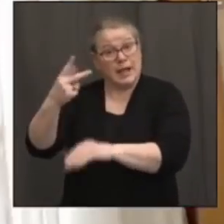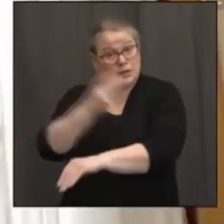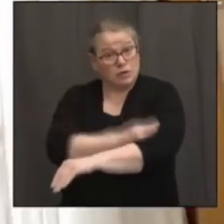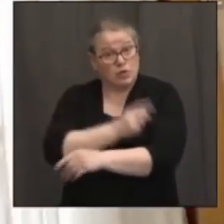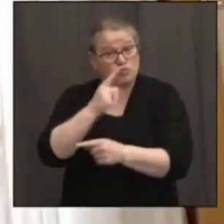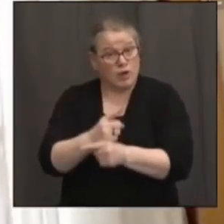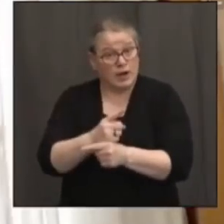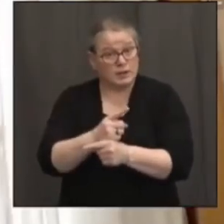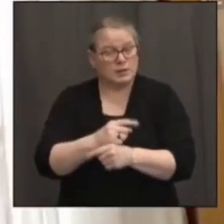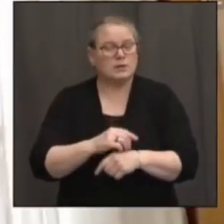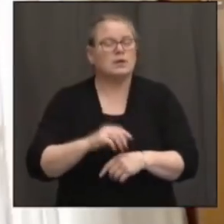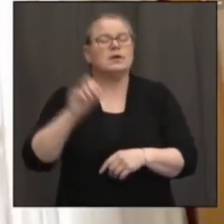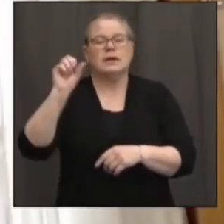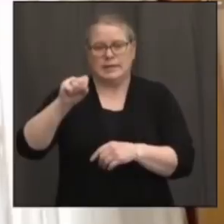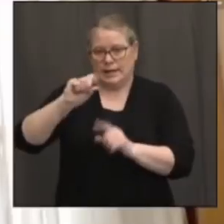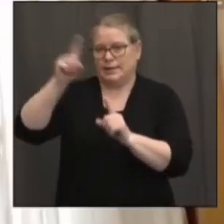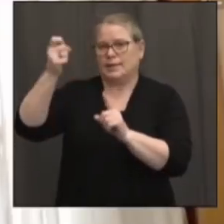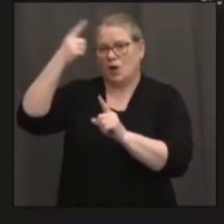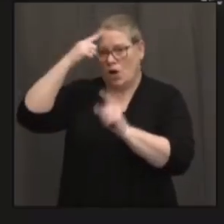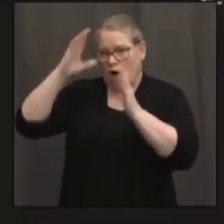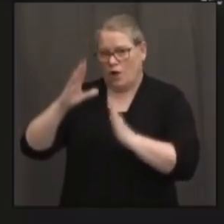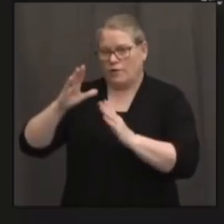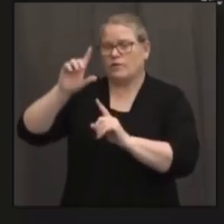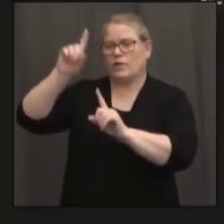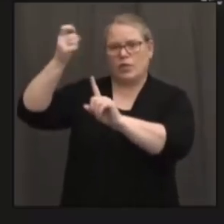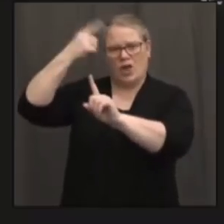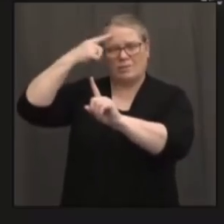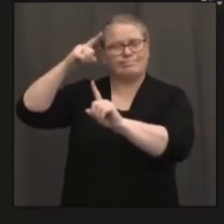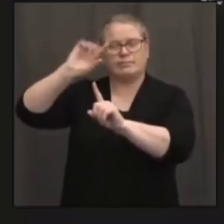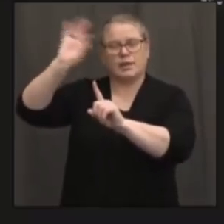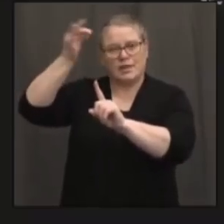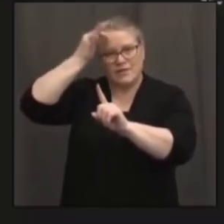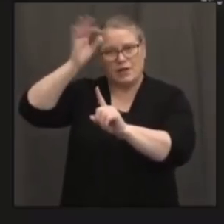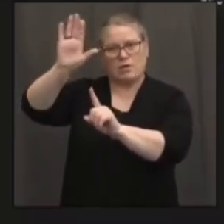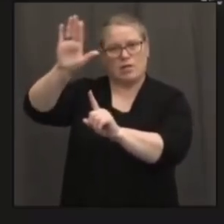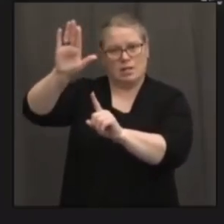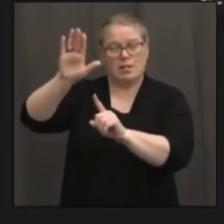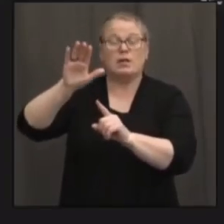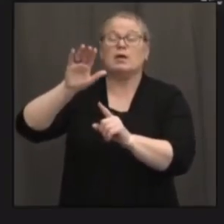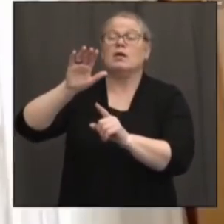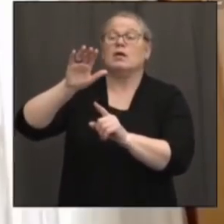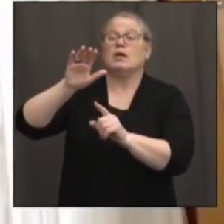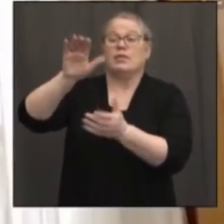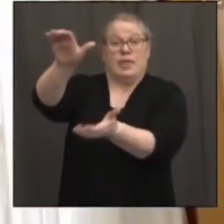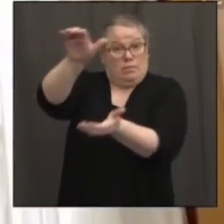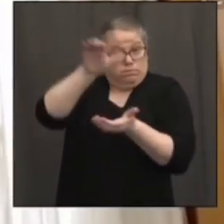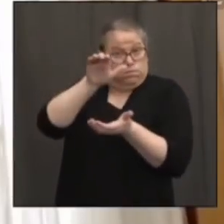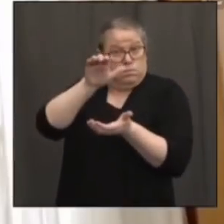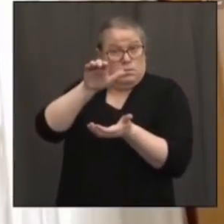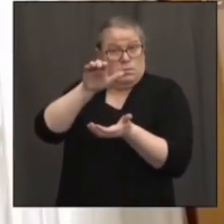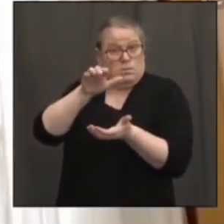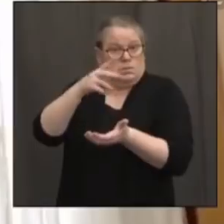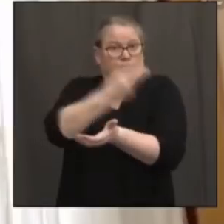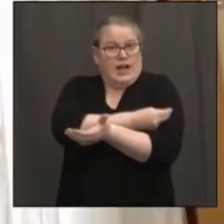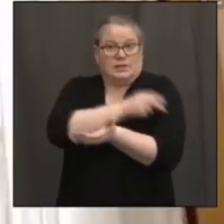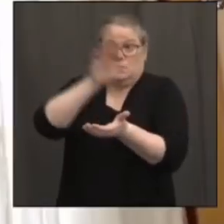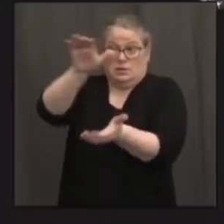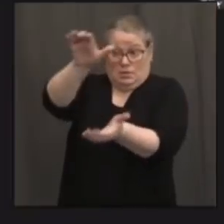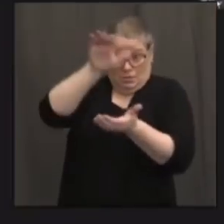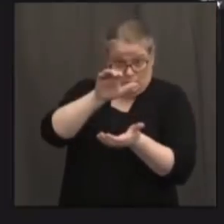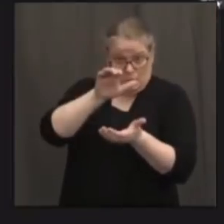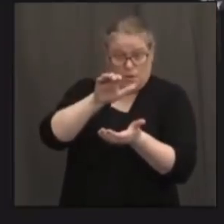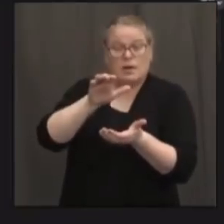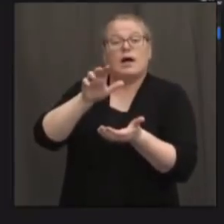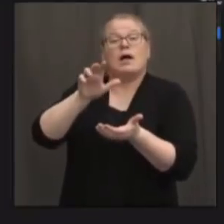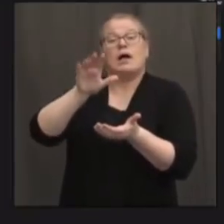government does this is they deliver to us same number of Pfizer doses 3 weeks later to what they delivered, for that first dose